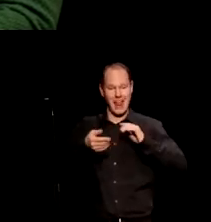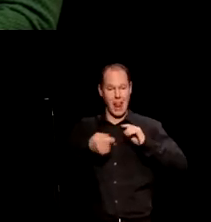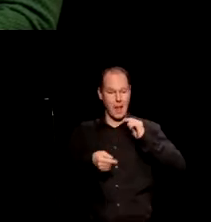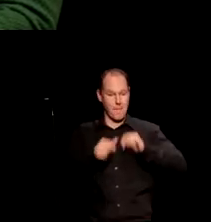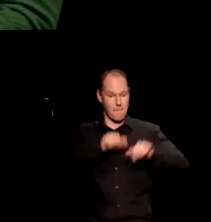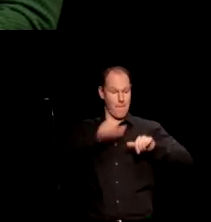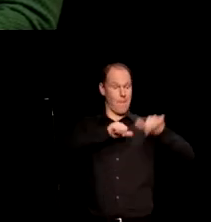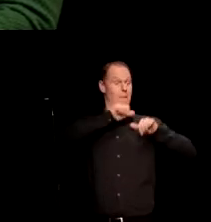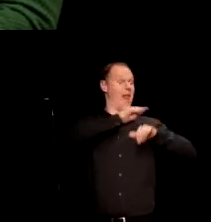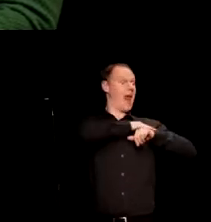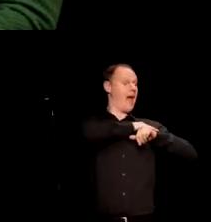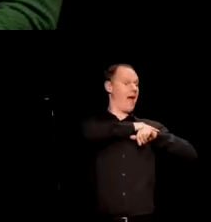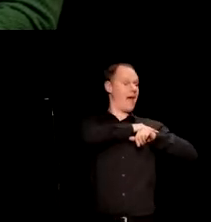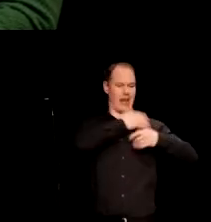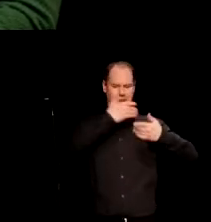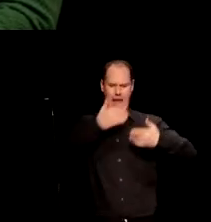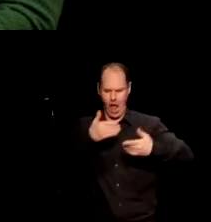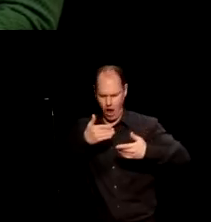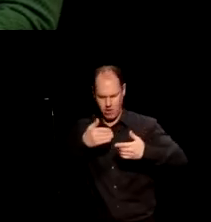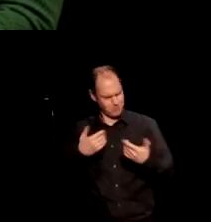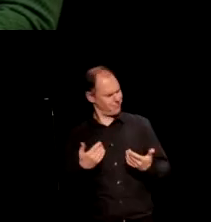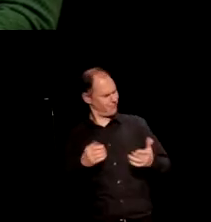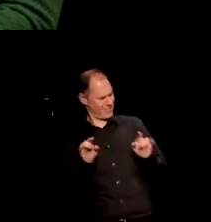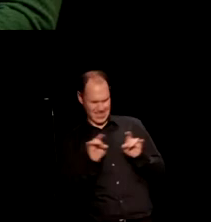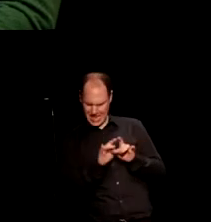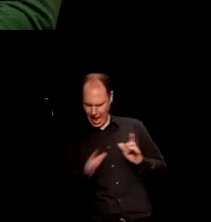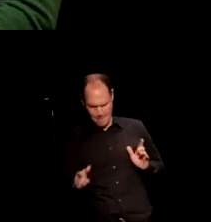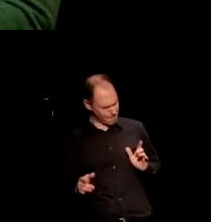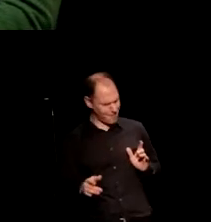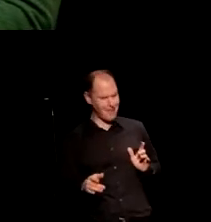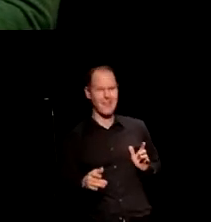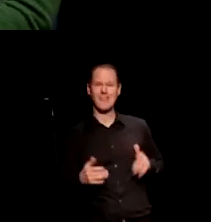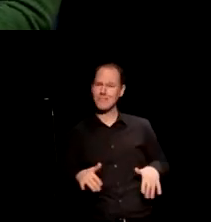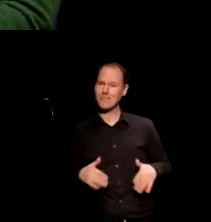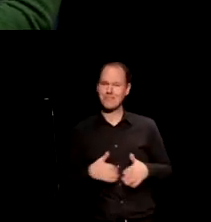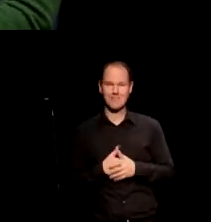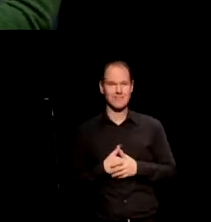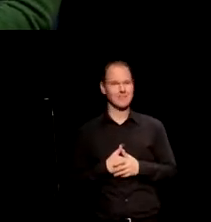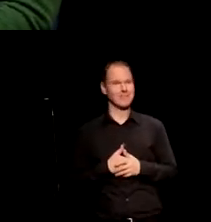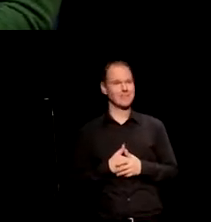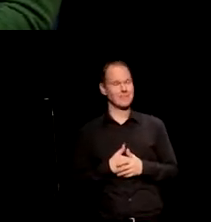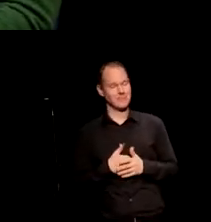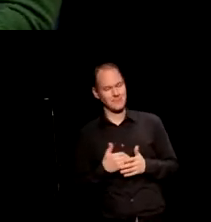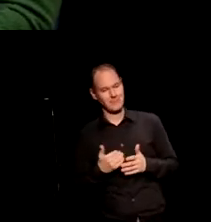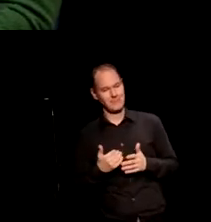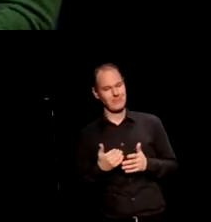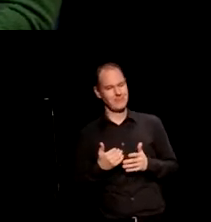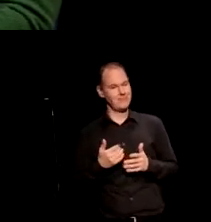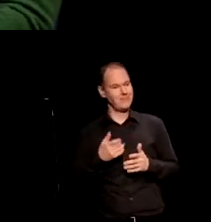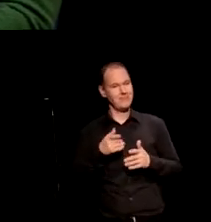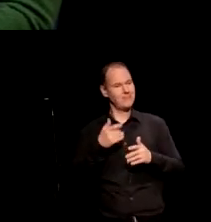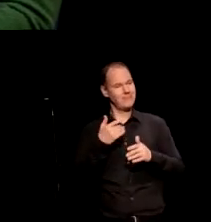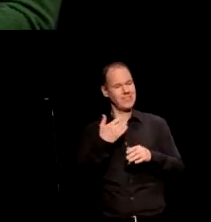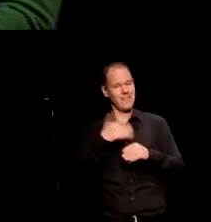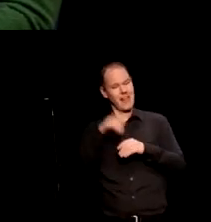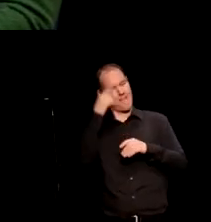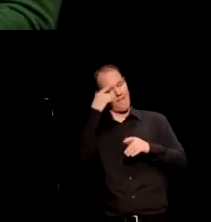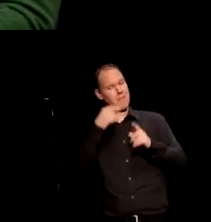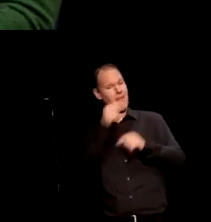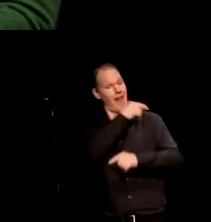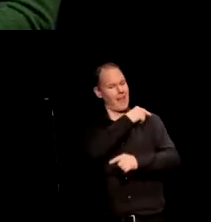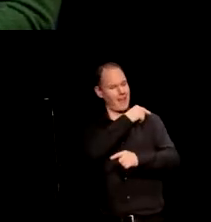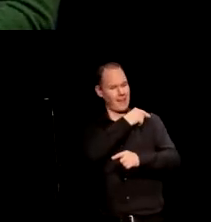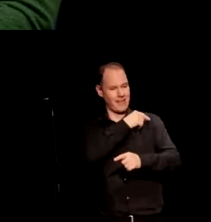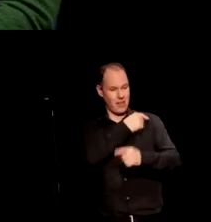oh, so that's exactly the same. You know, move on. Or, oh, I hadn't thought that they were